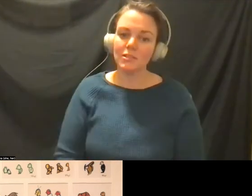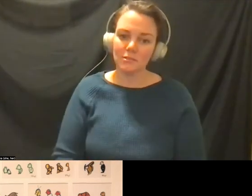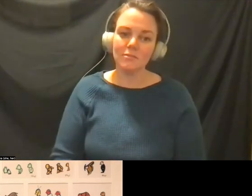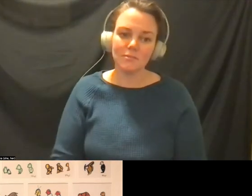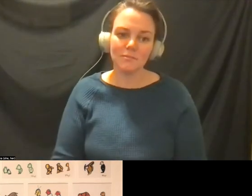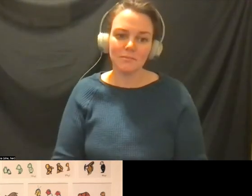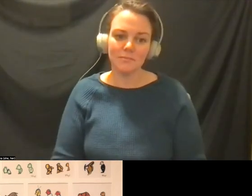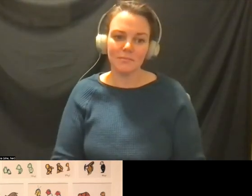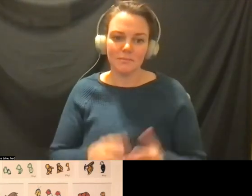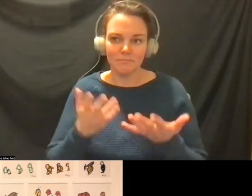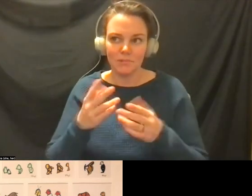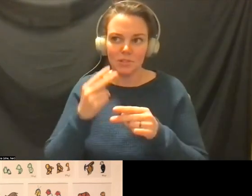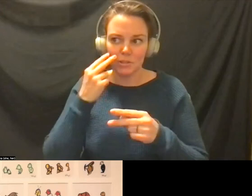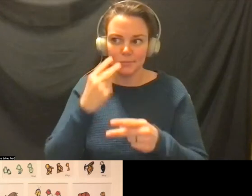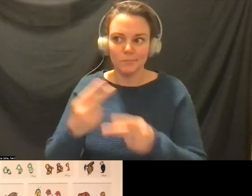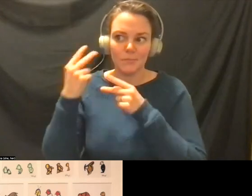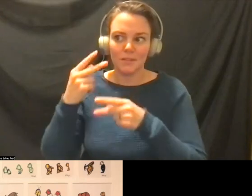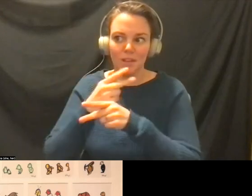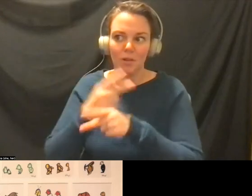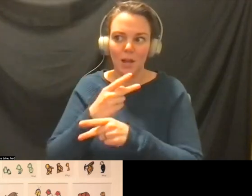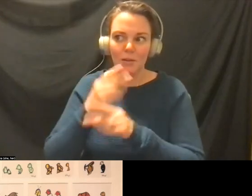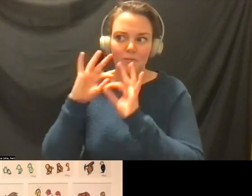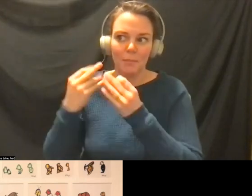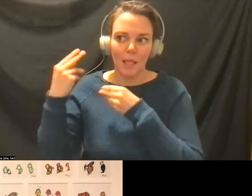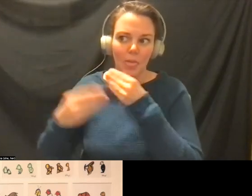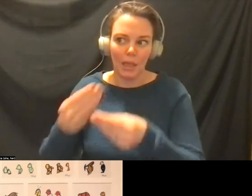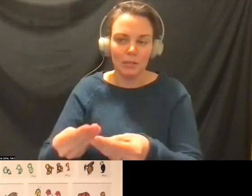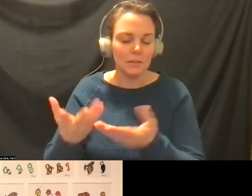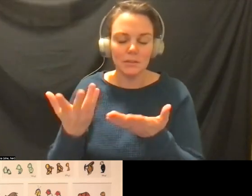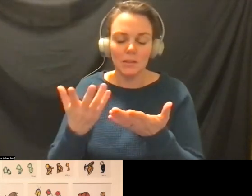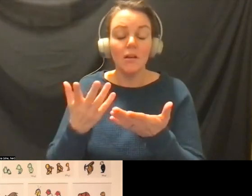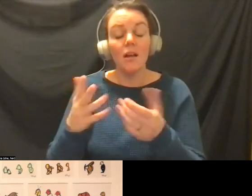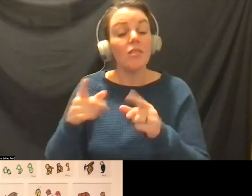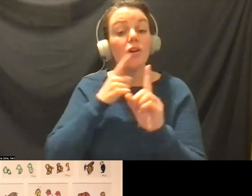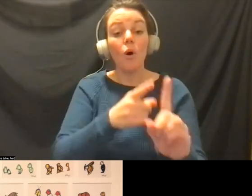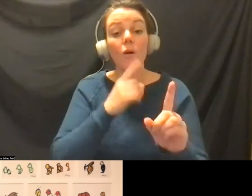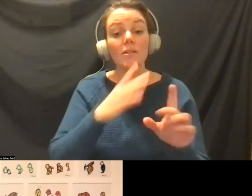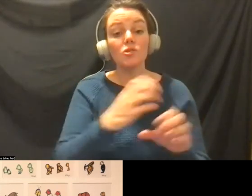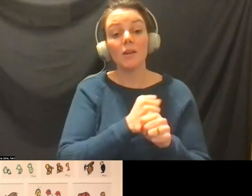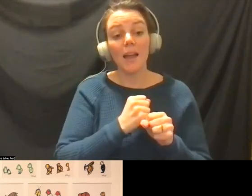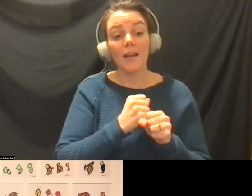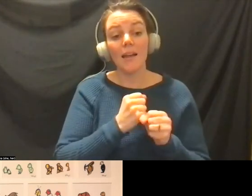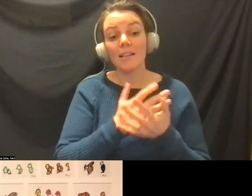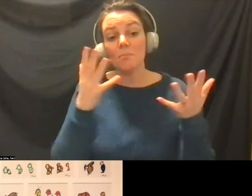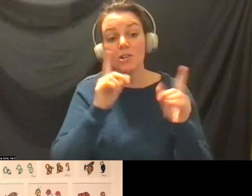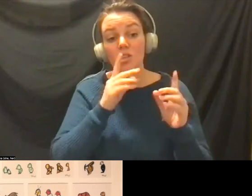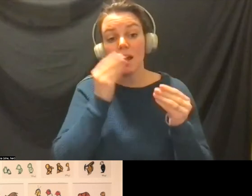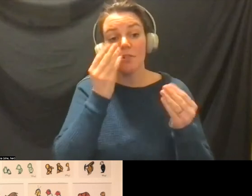to figure out. I think the goal is to get as much information as you can, reactions